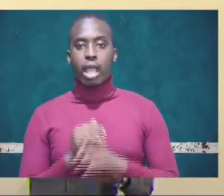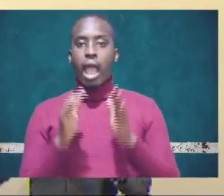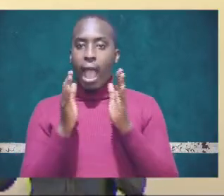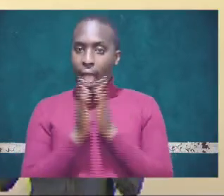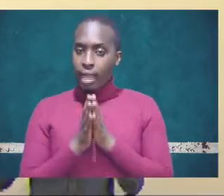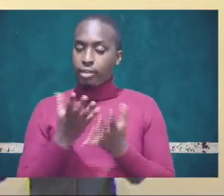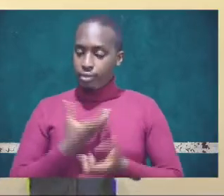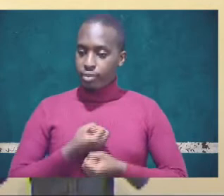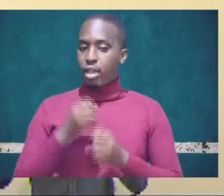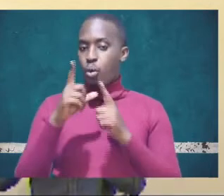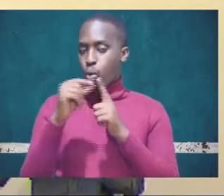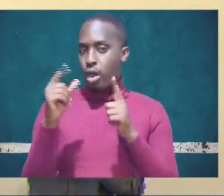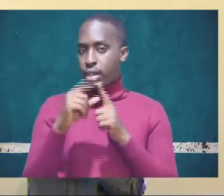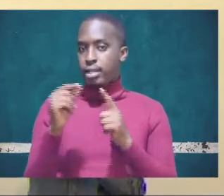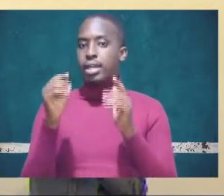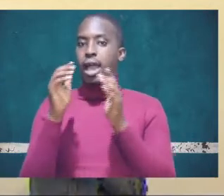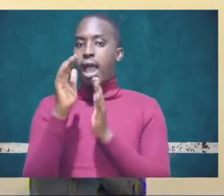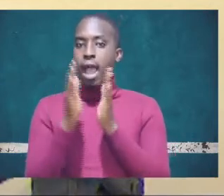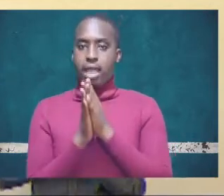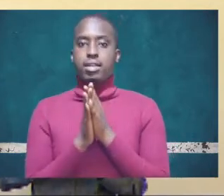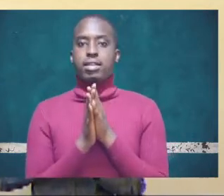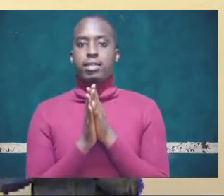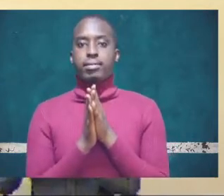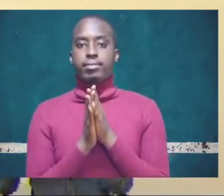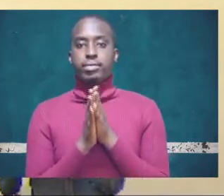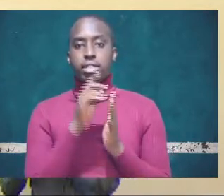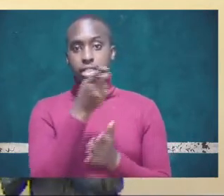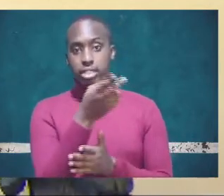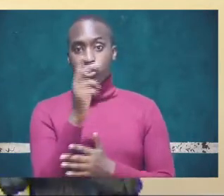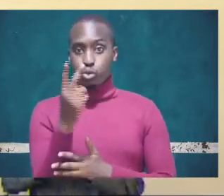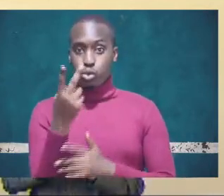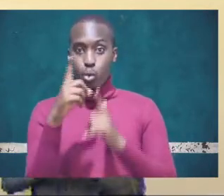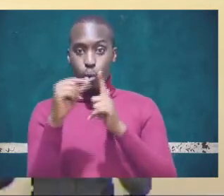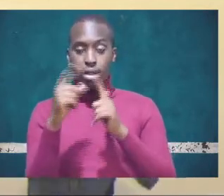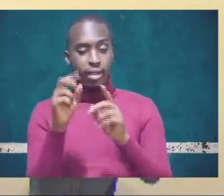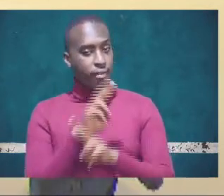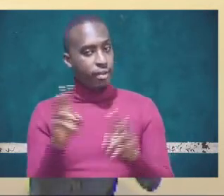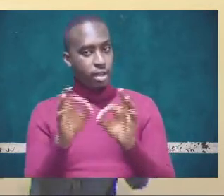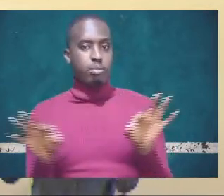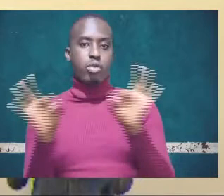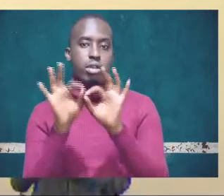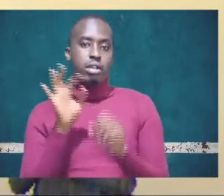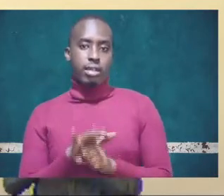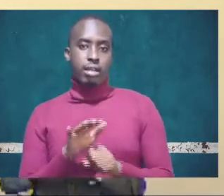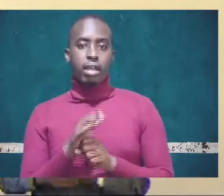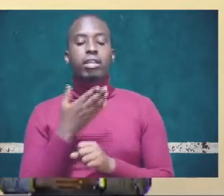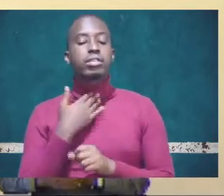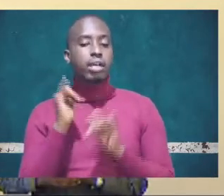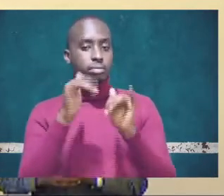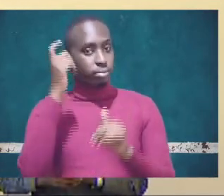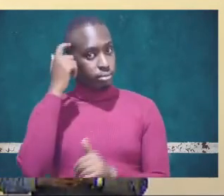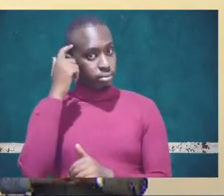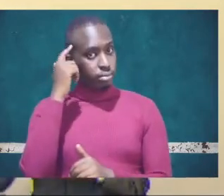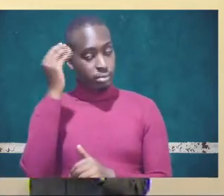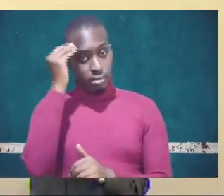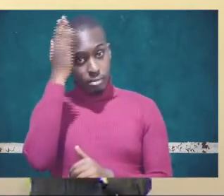and we have the word and. These 2 words are very important. I want you to keep them in your minds